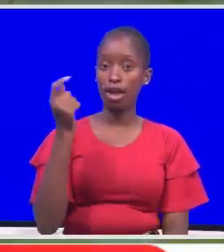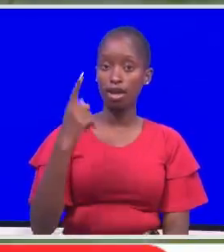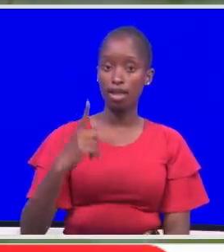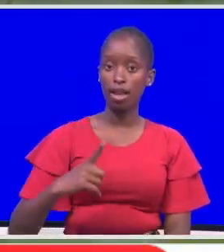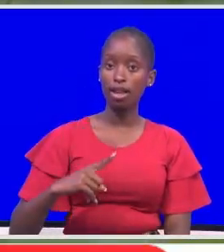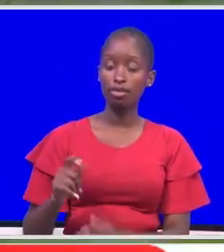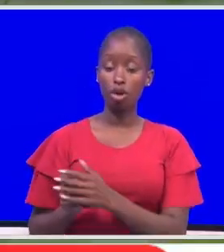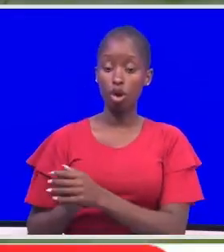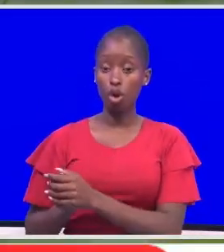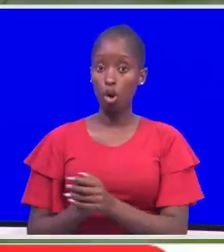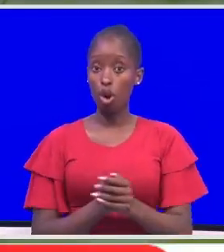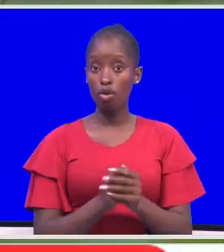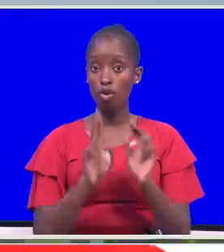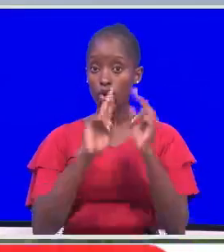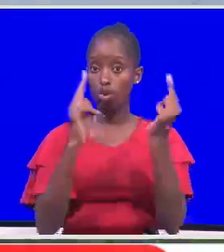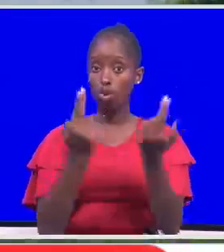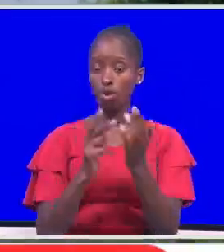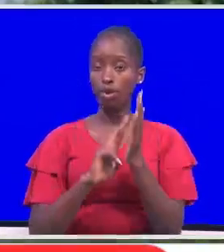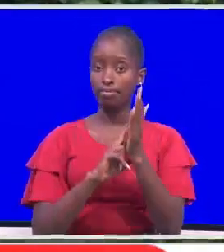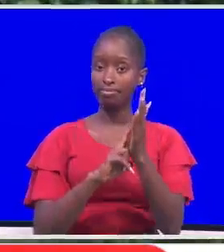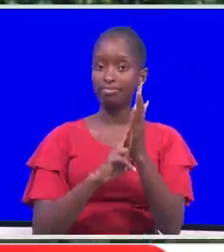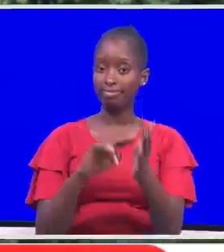to represent the country.